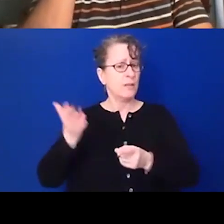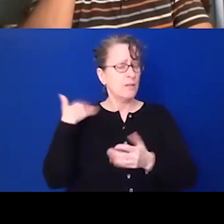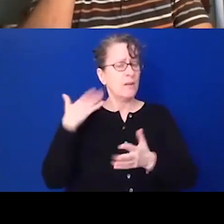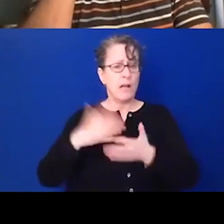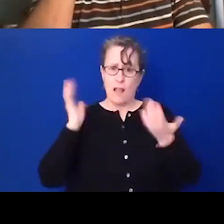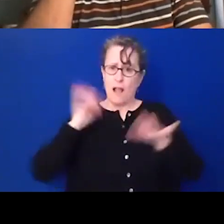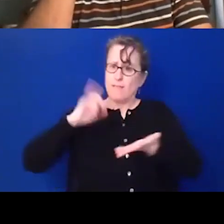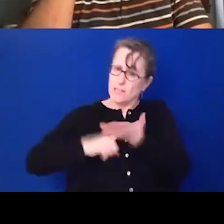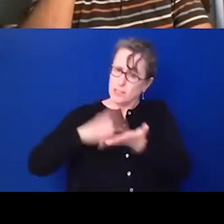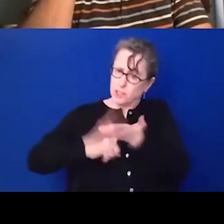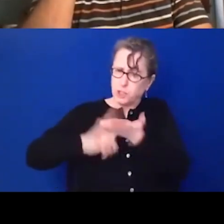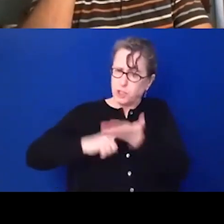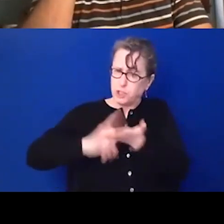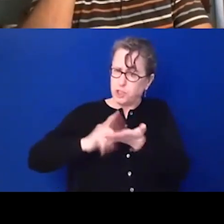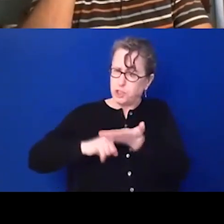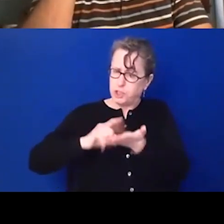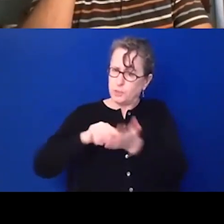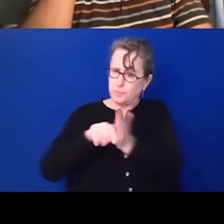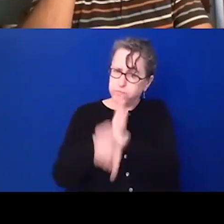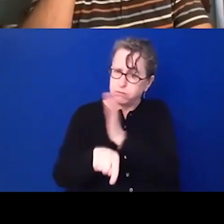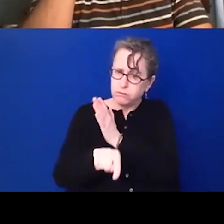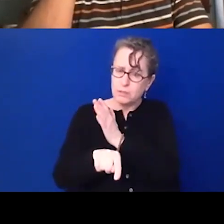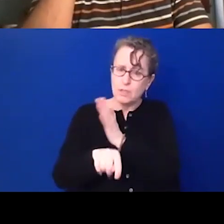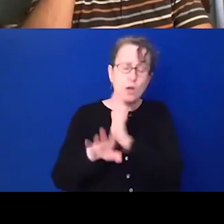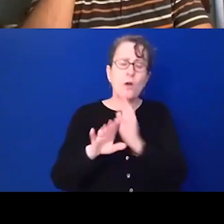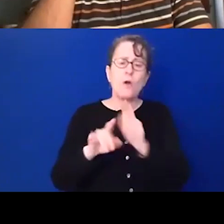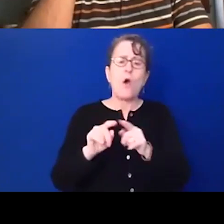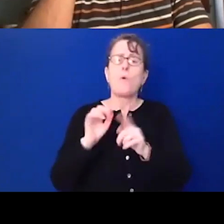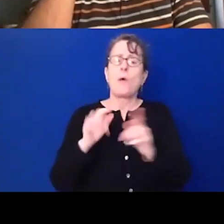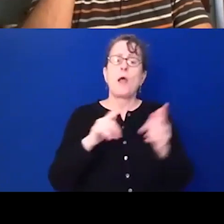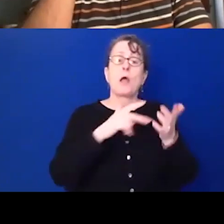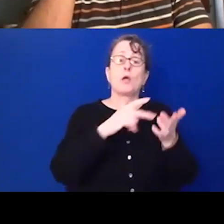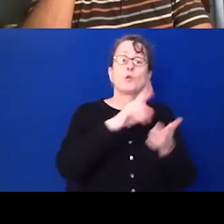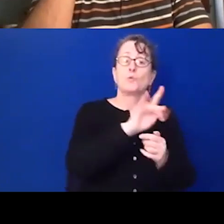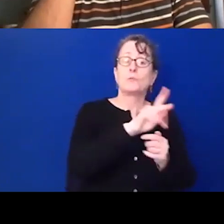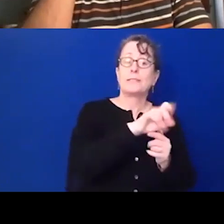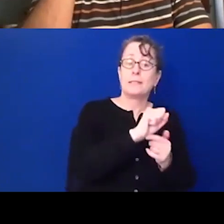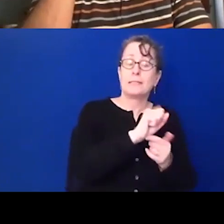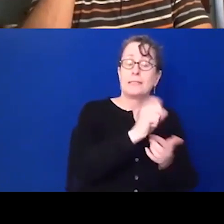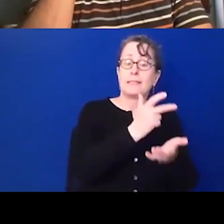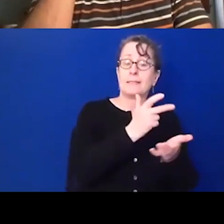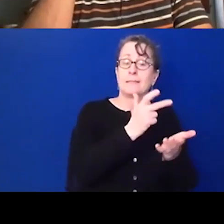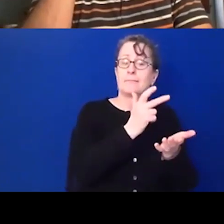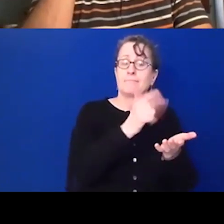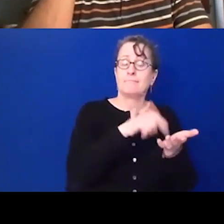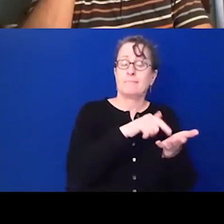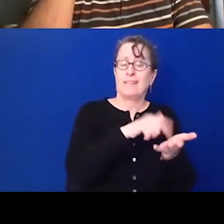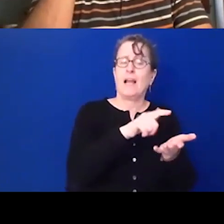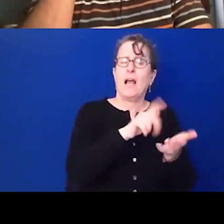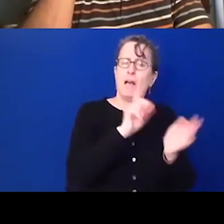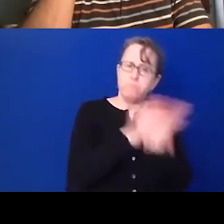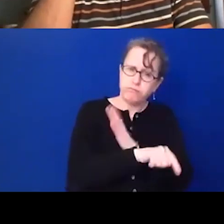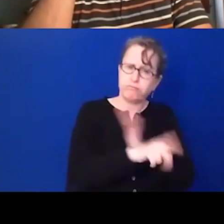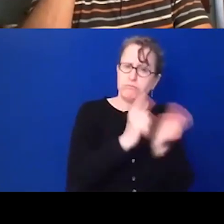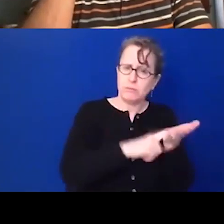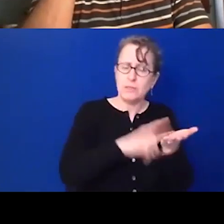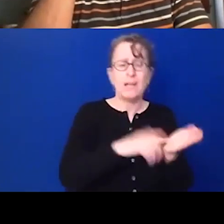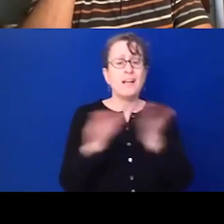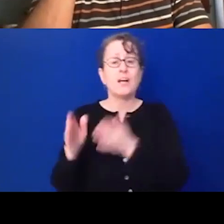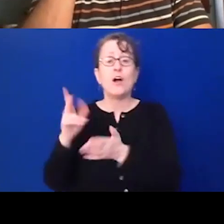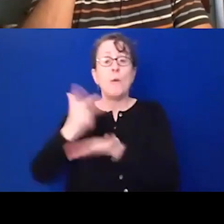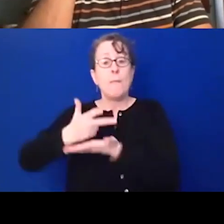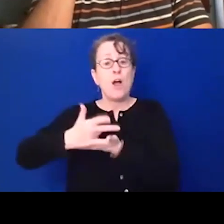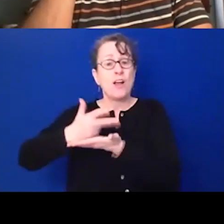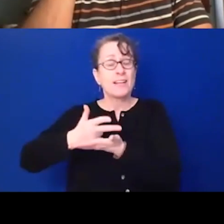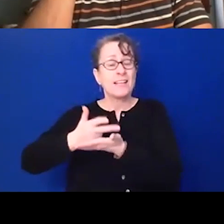or 2 weeks ago regarding the utilities fund, because frankly, the parking fund, as we all know, is the one place that was significantly affected